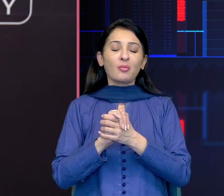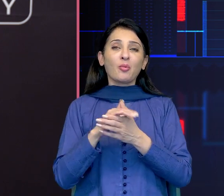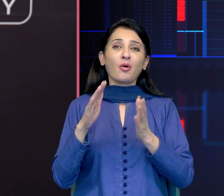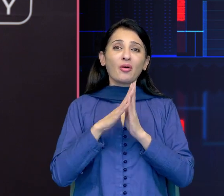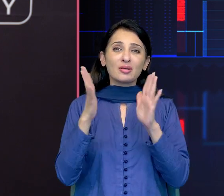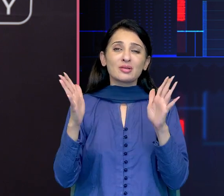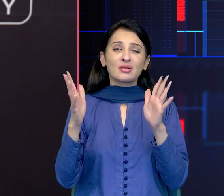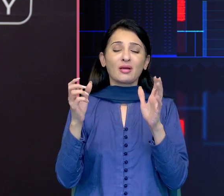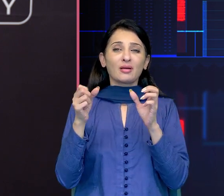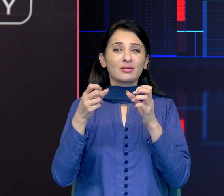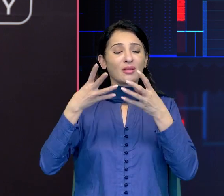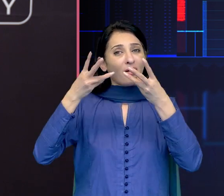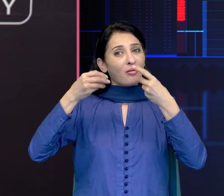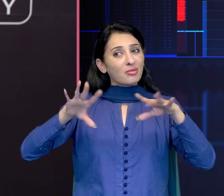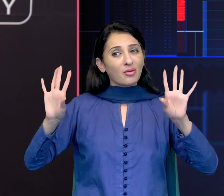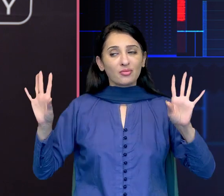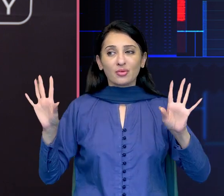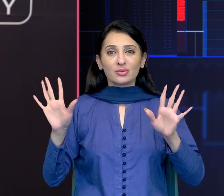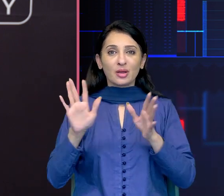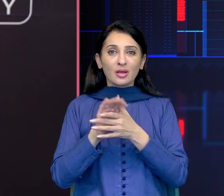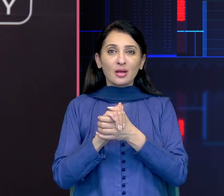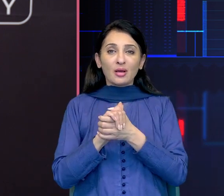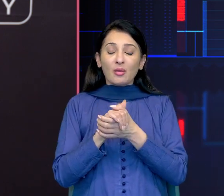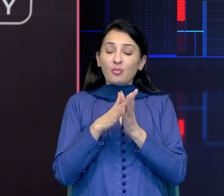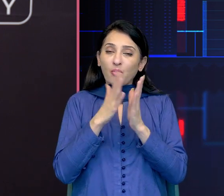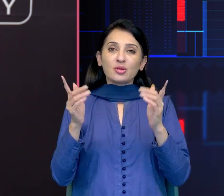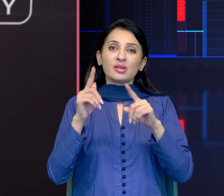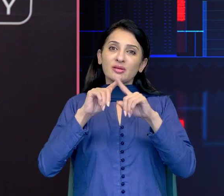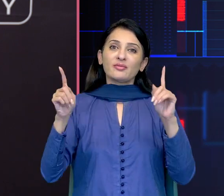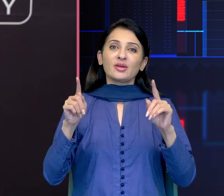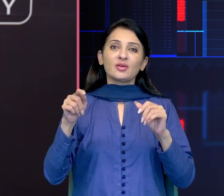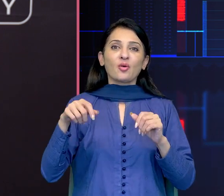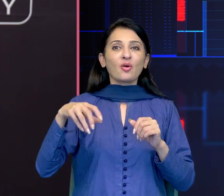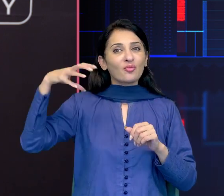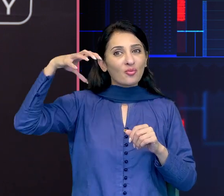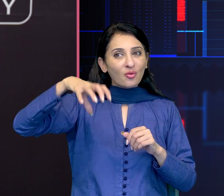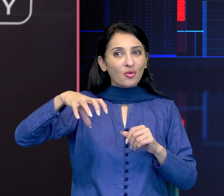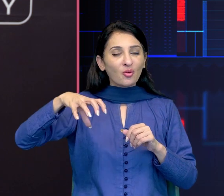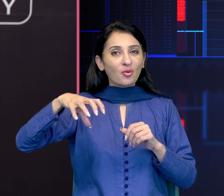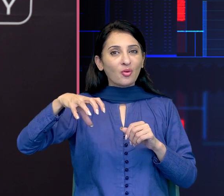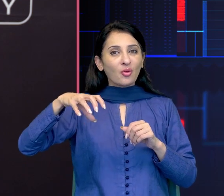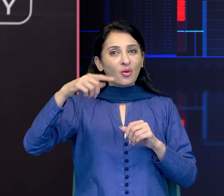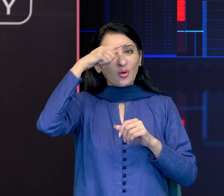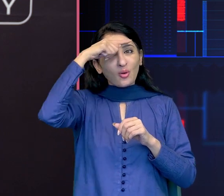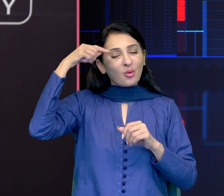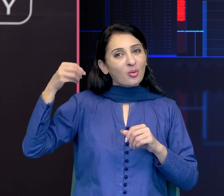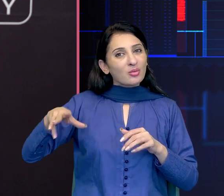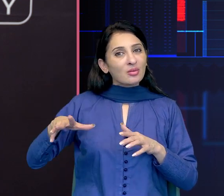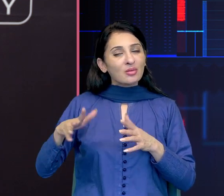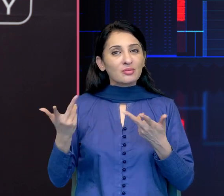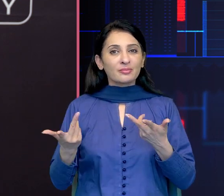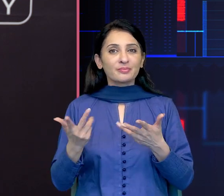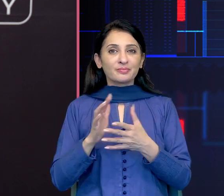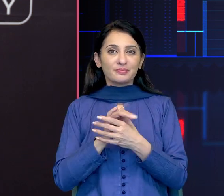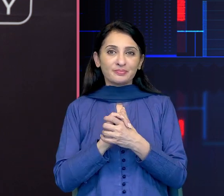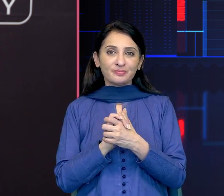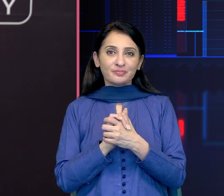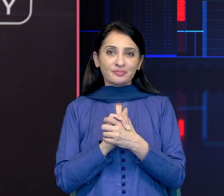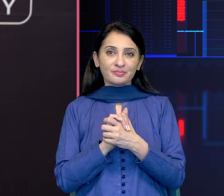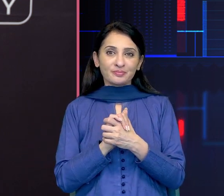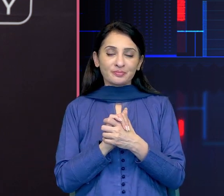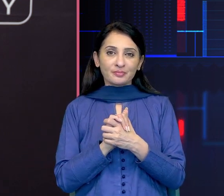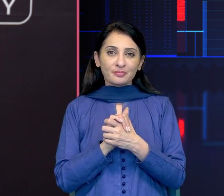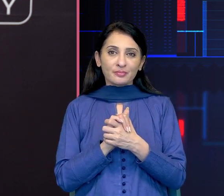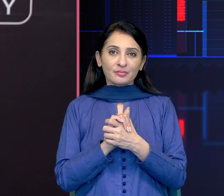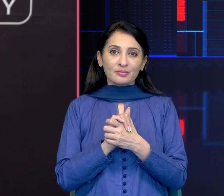of course, experience of going to Sri Lanka, and in Sri Lanka teaching there in a very different